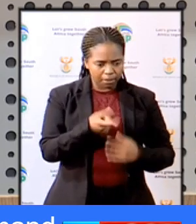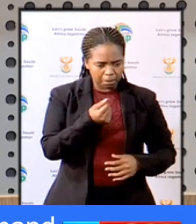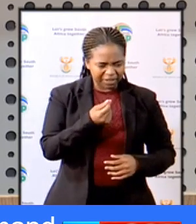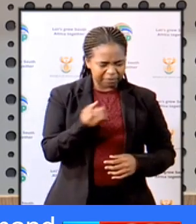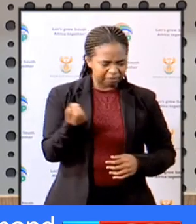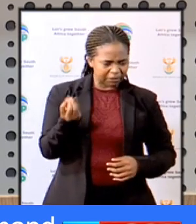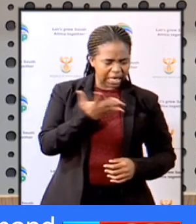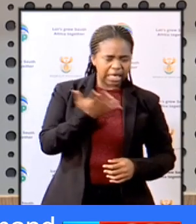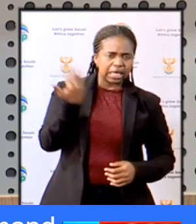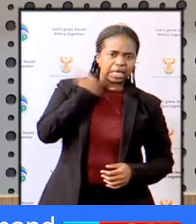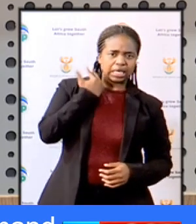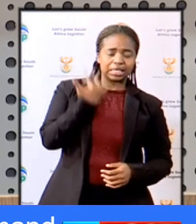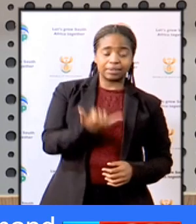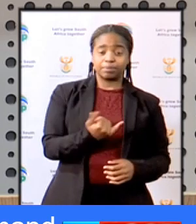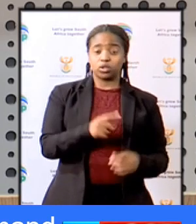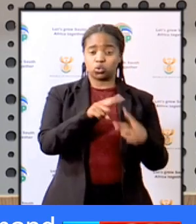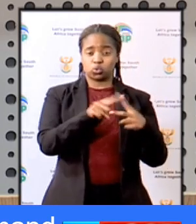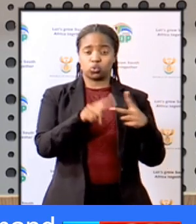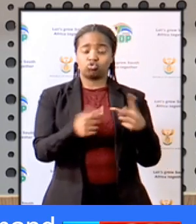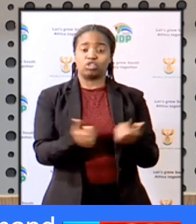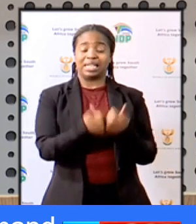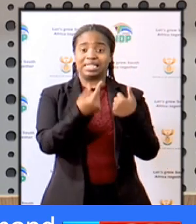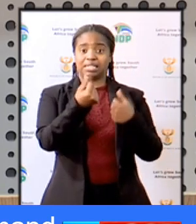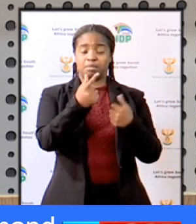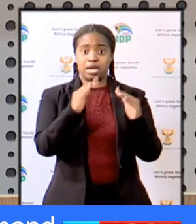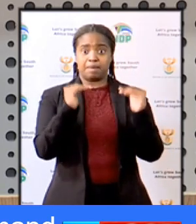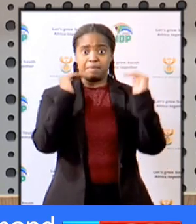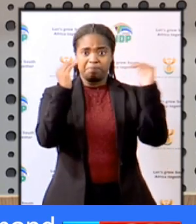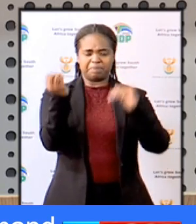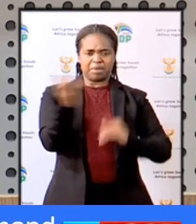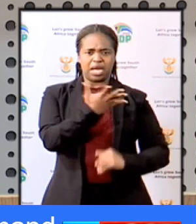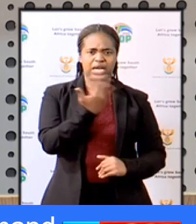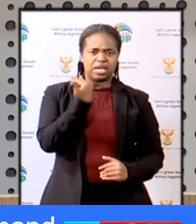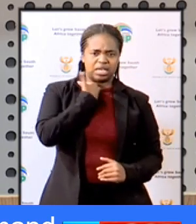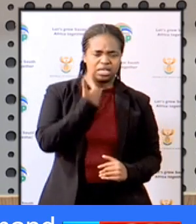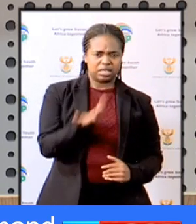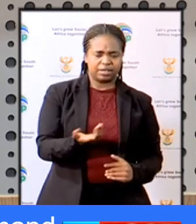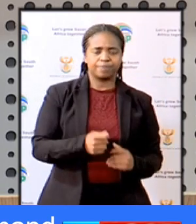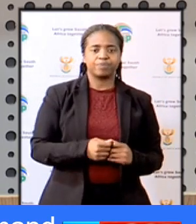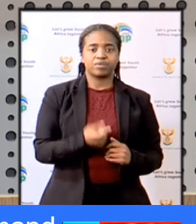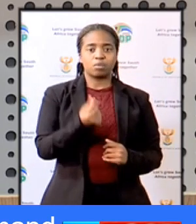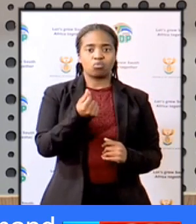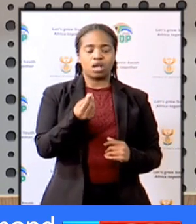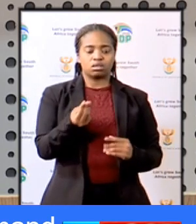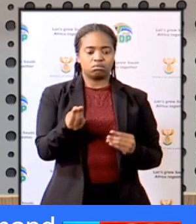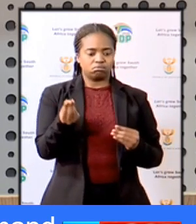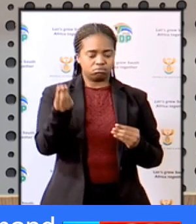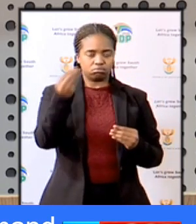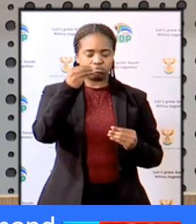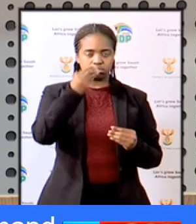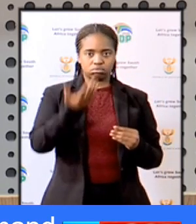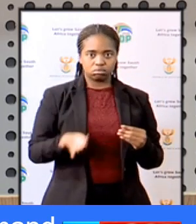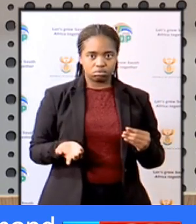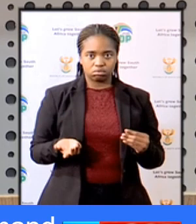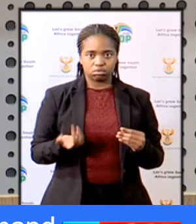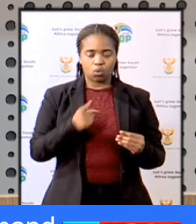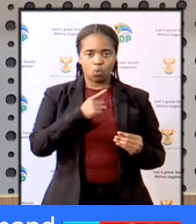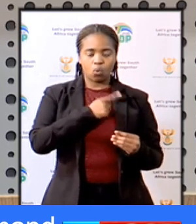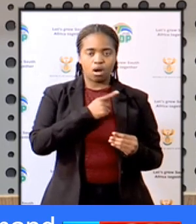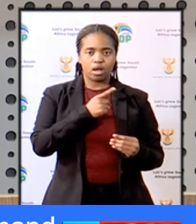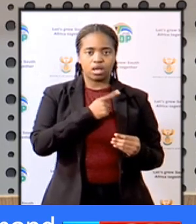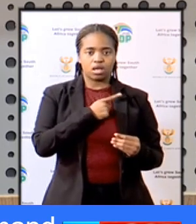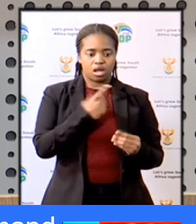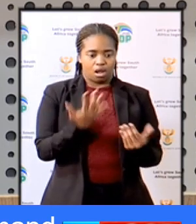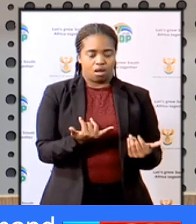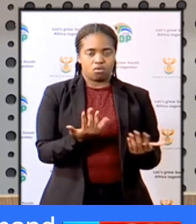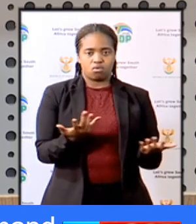two challenges with rising prices. The first is when prices rise because your core costs